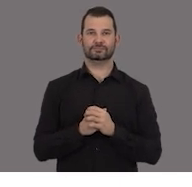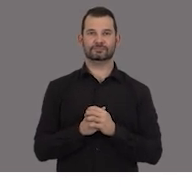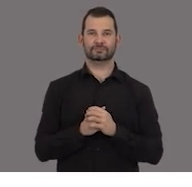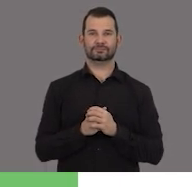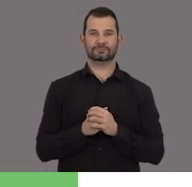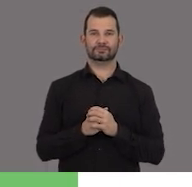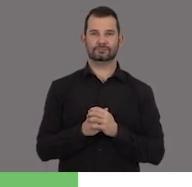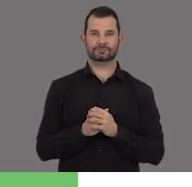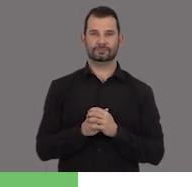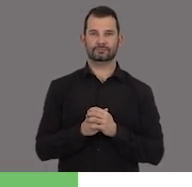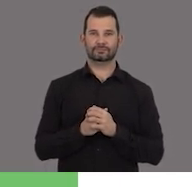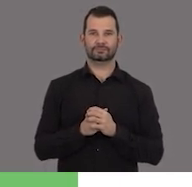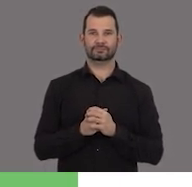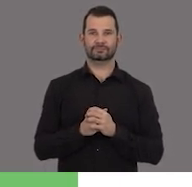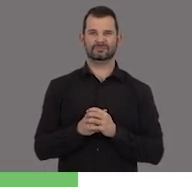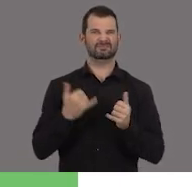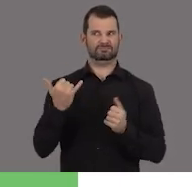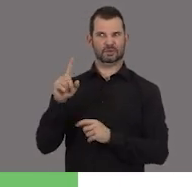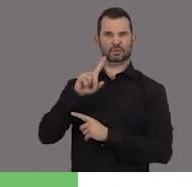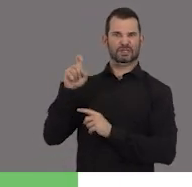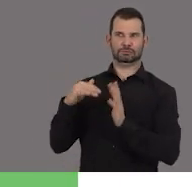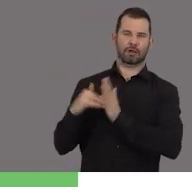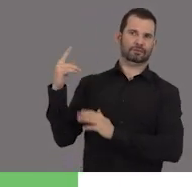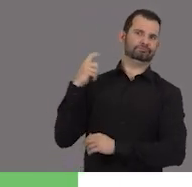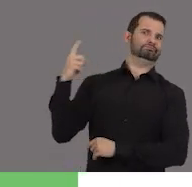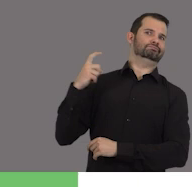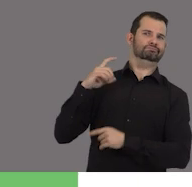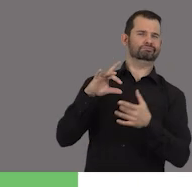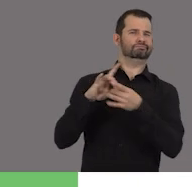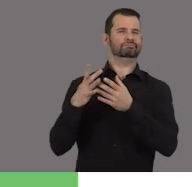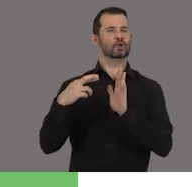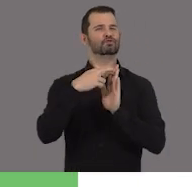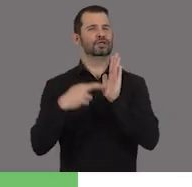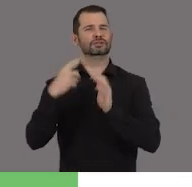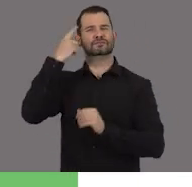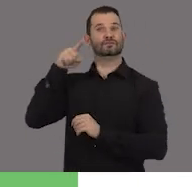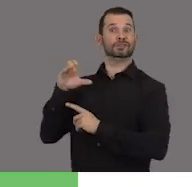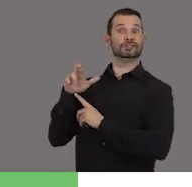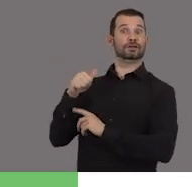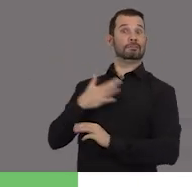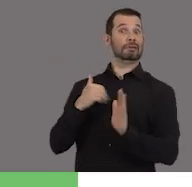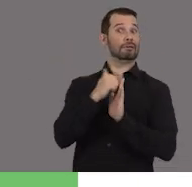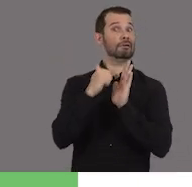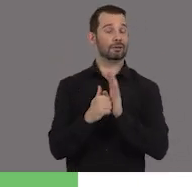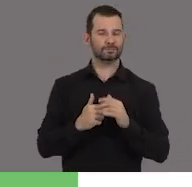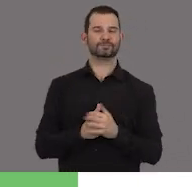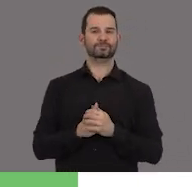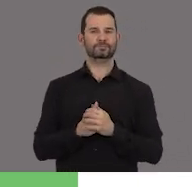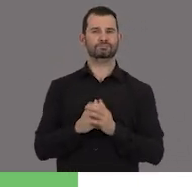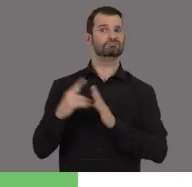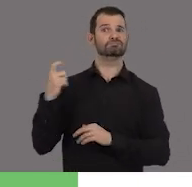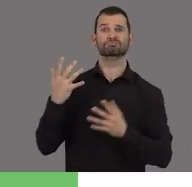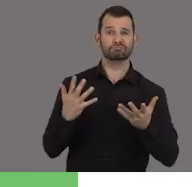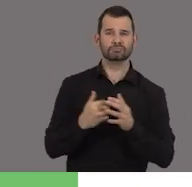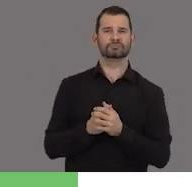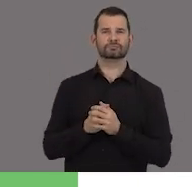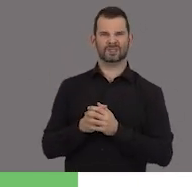canada.ca/my-CRA-account. Here is a question we often get about registering for the CRA's My Account.